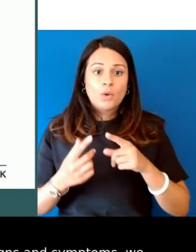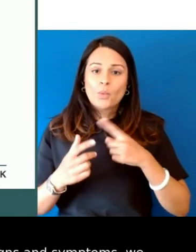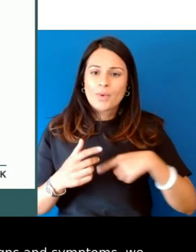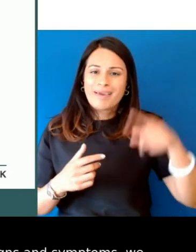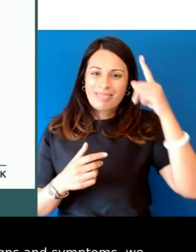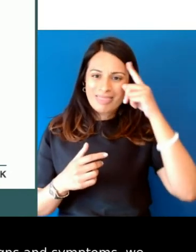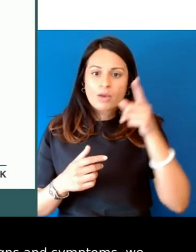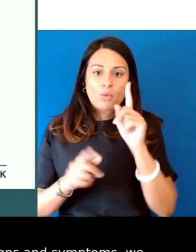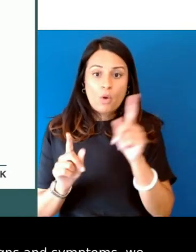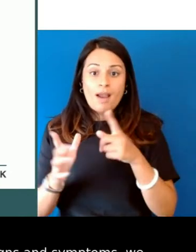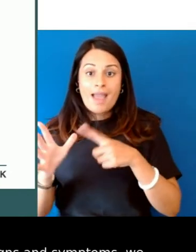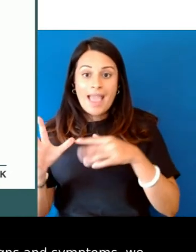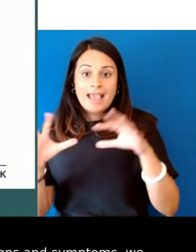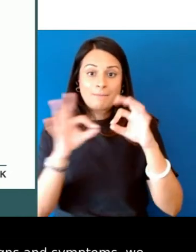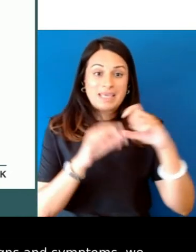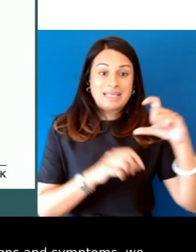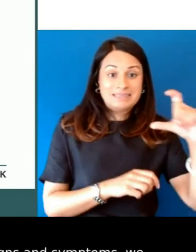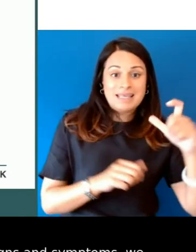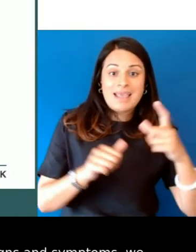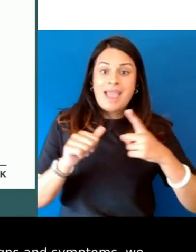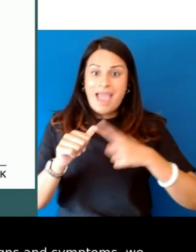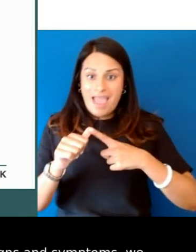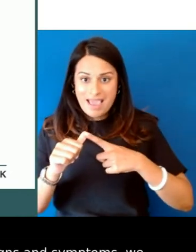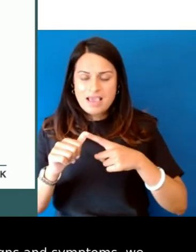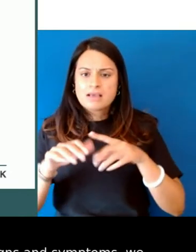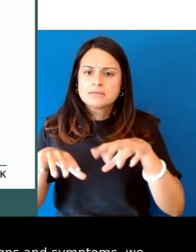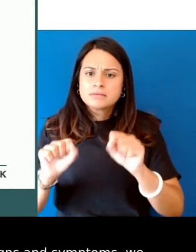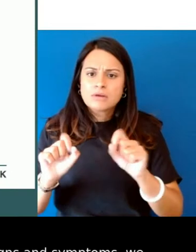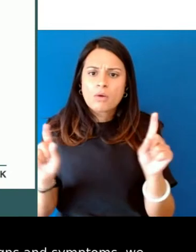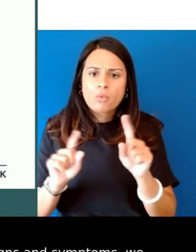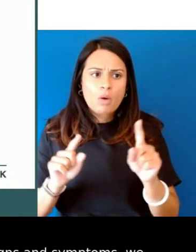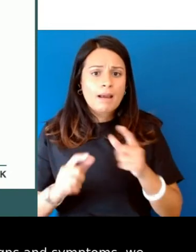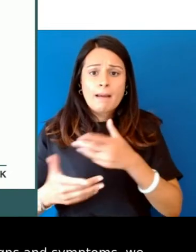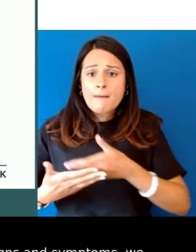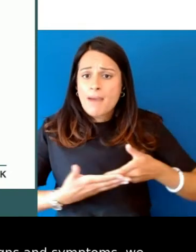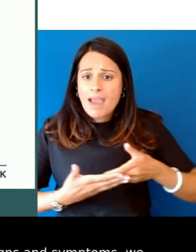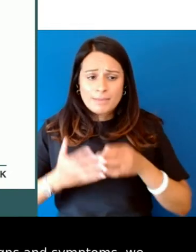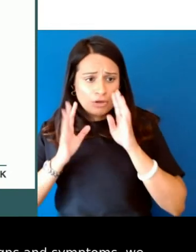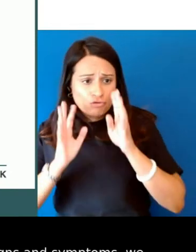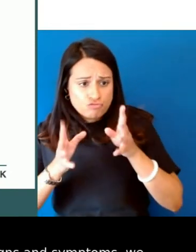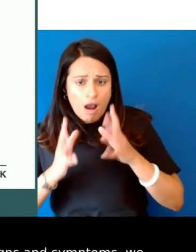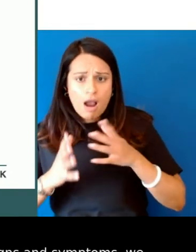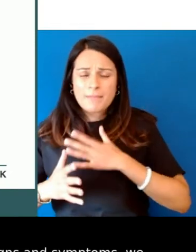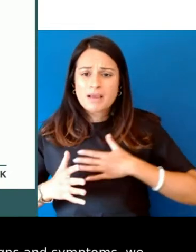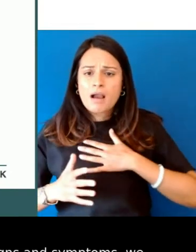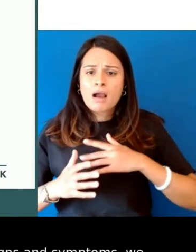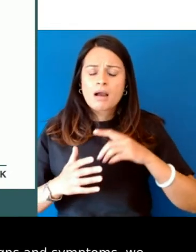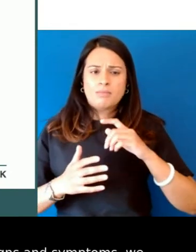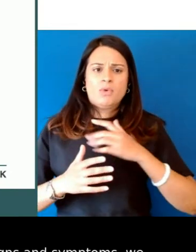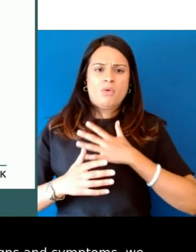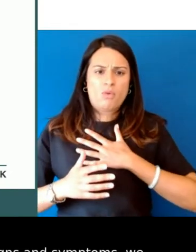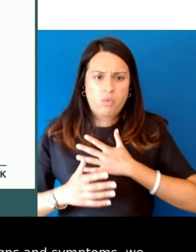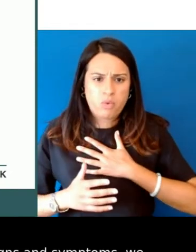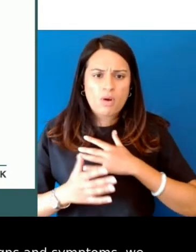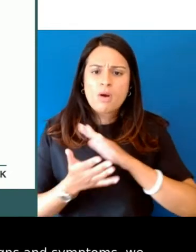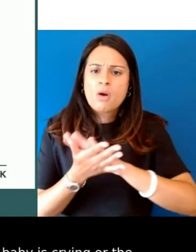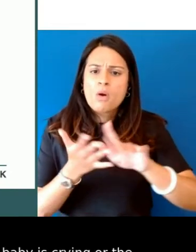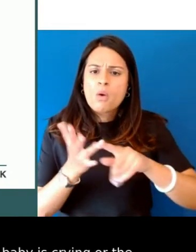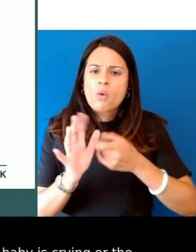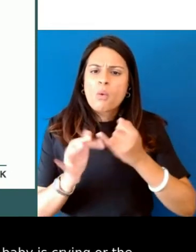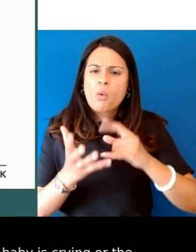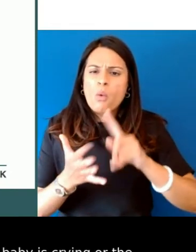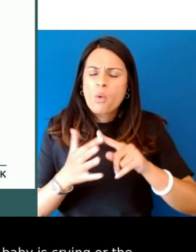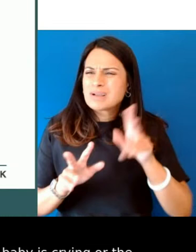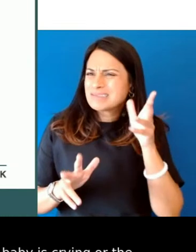a for horse voice so the babies cry or the person's voice might go horse they get a cough which sounds a bit like a throat clearing